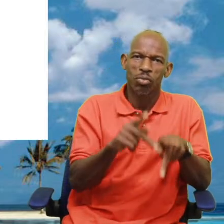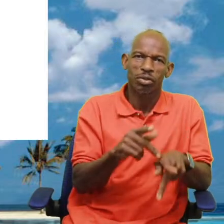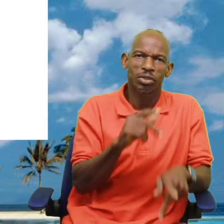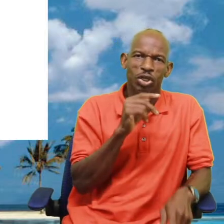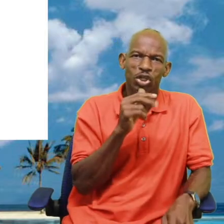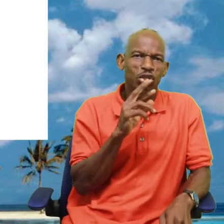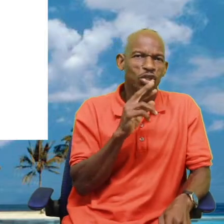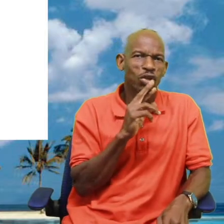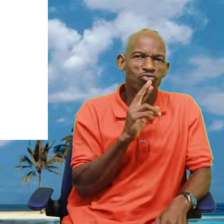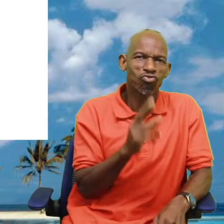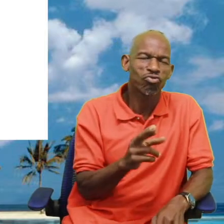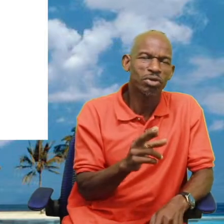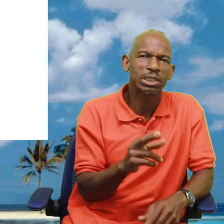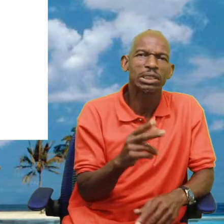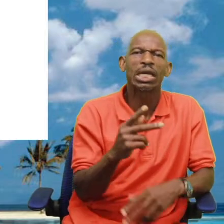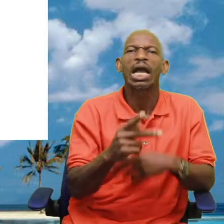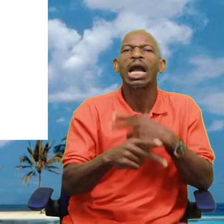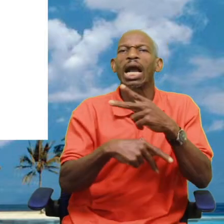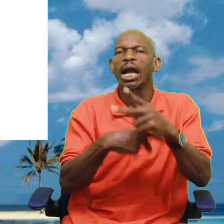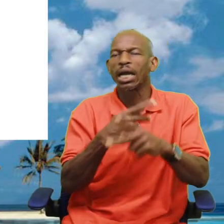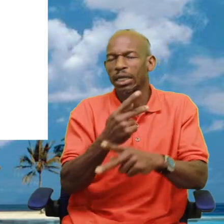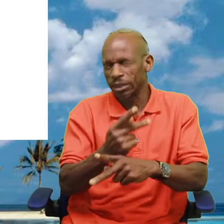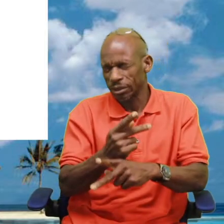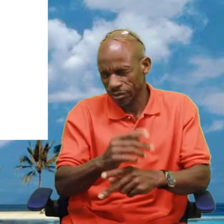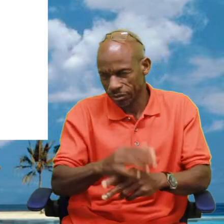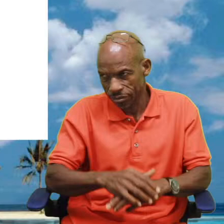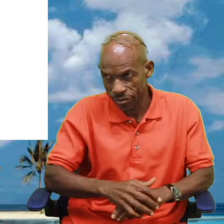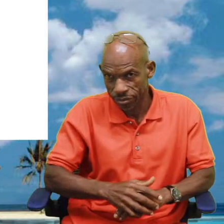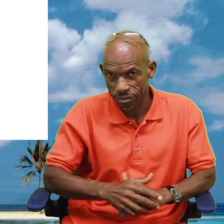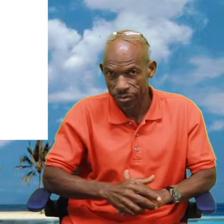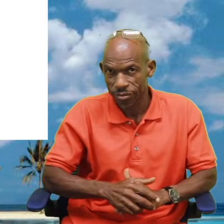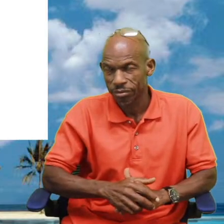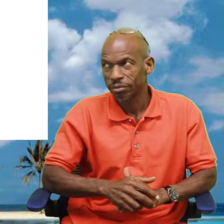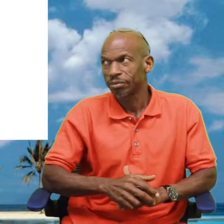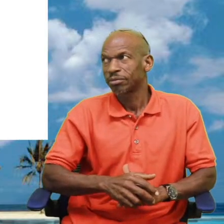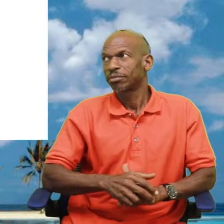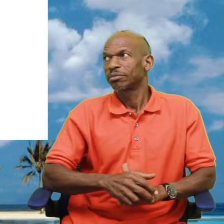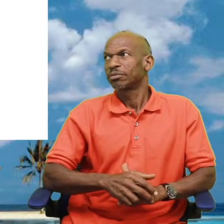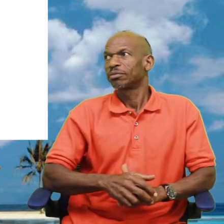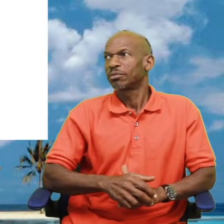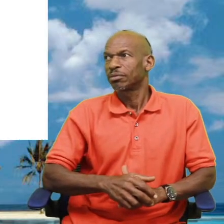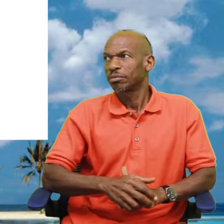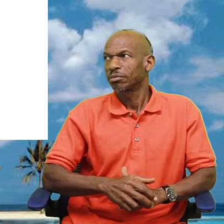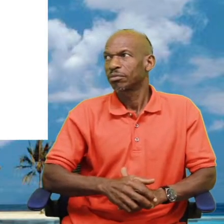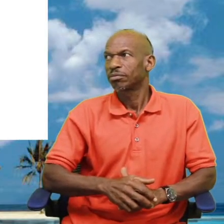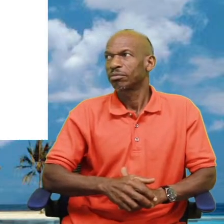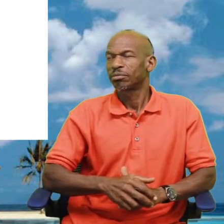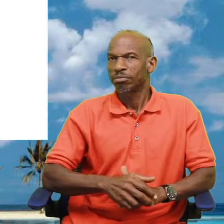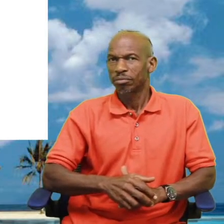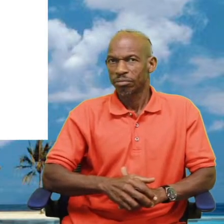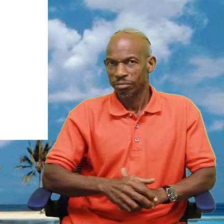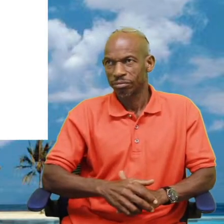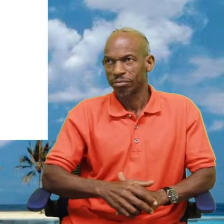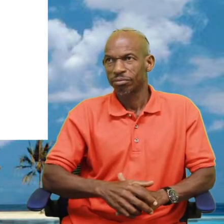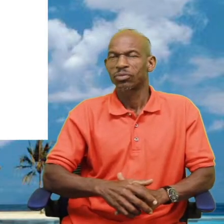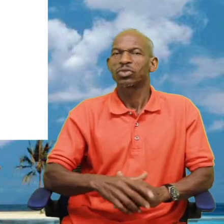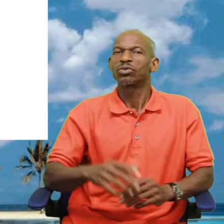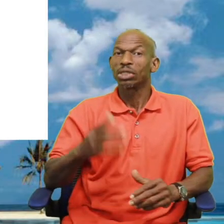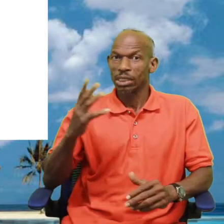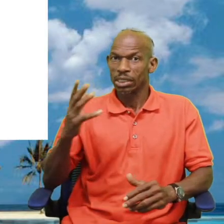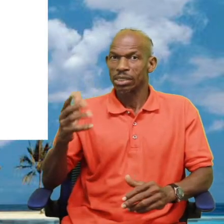is kind. Very good. Kind person. These adjectives